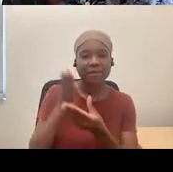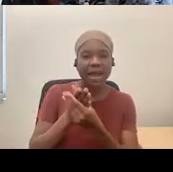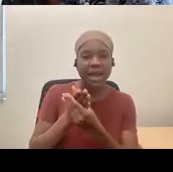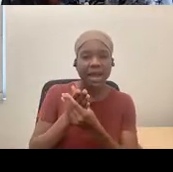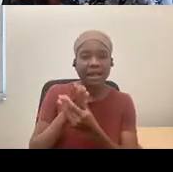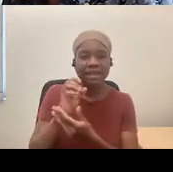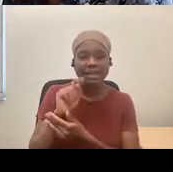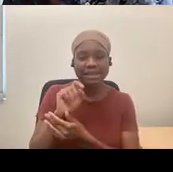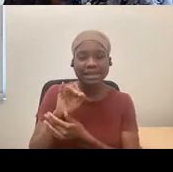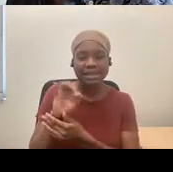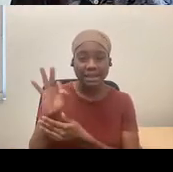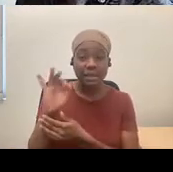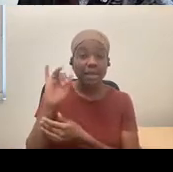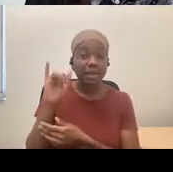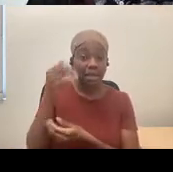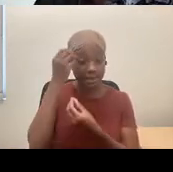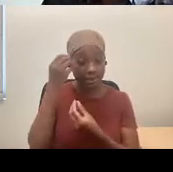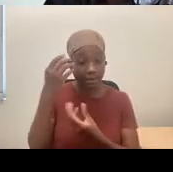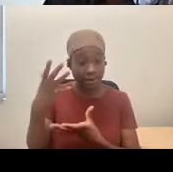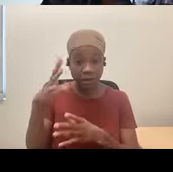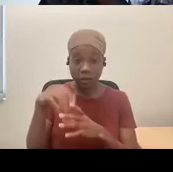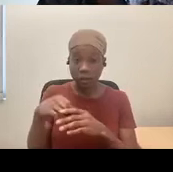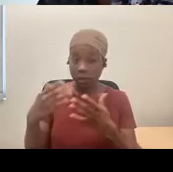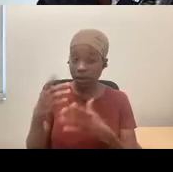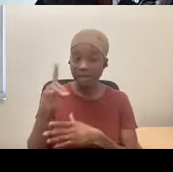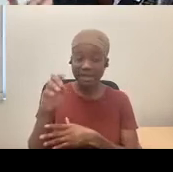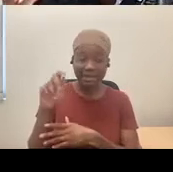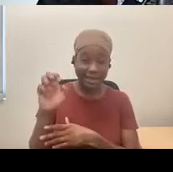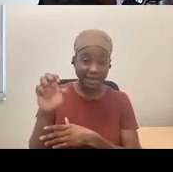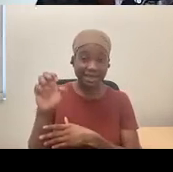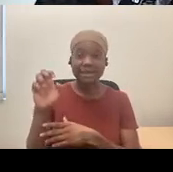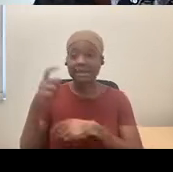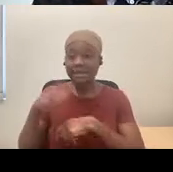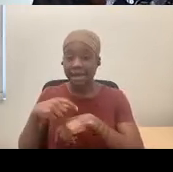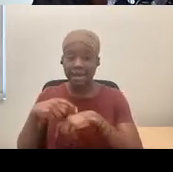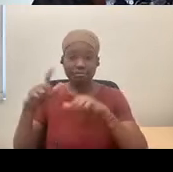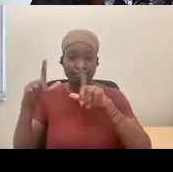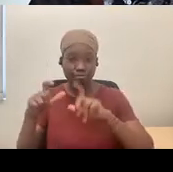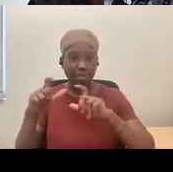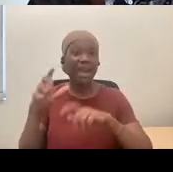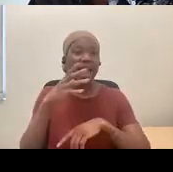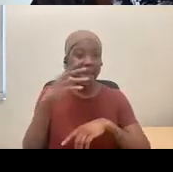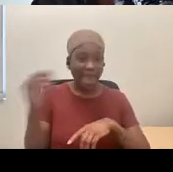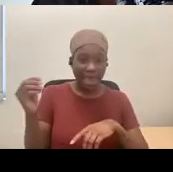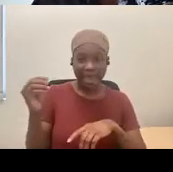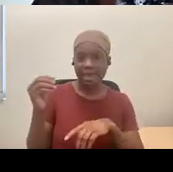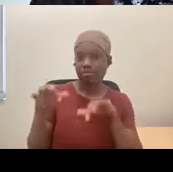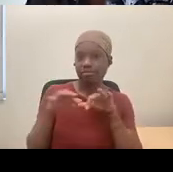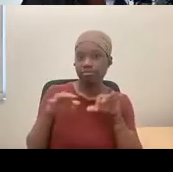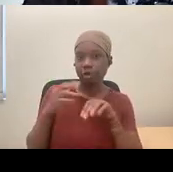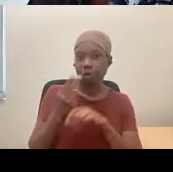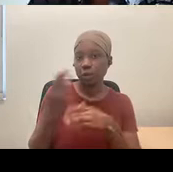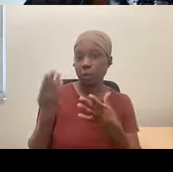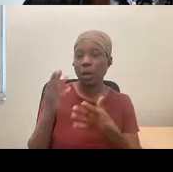And that information includes the date and time it was taken, as well as the fact that it was taken on a Motorola and that the model